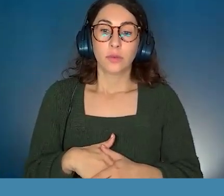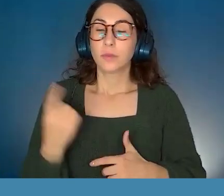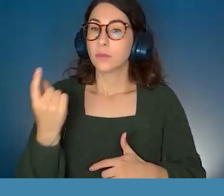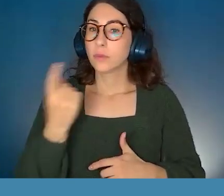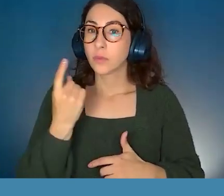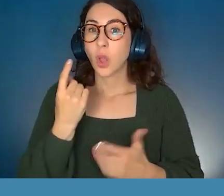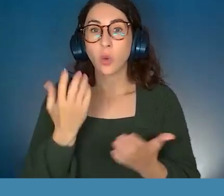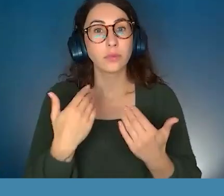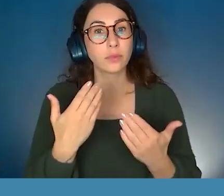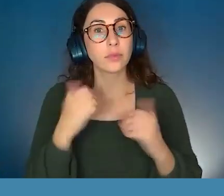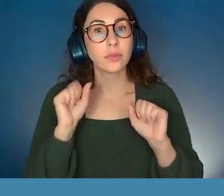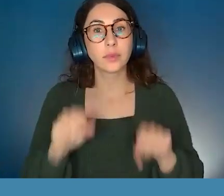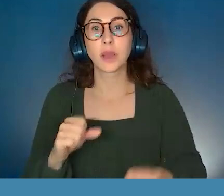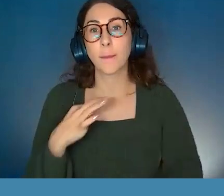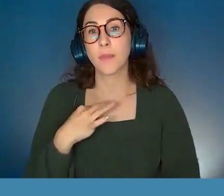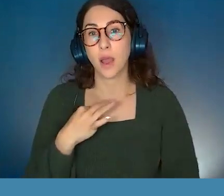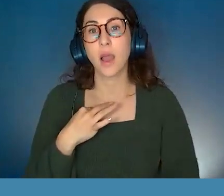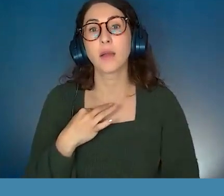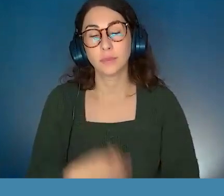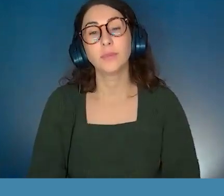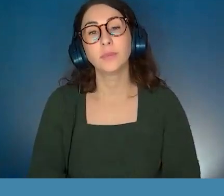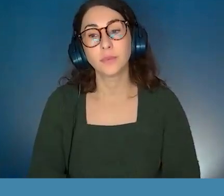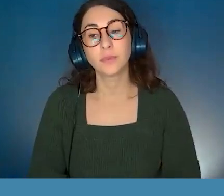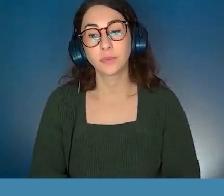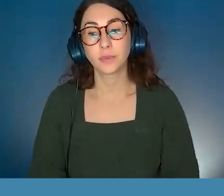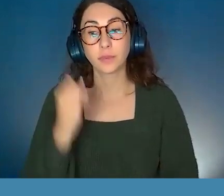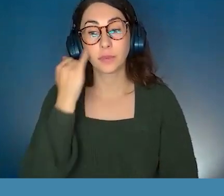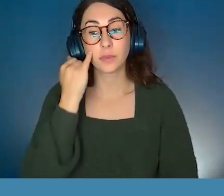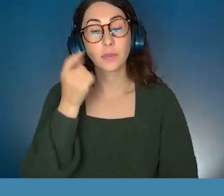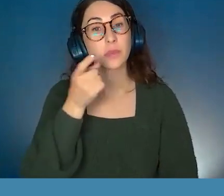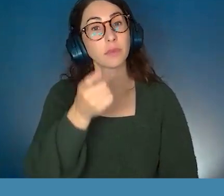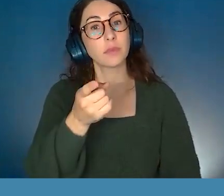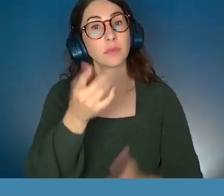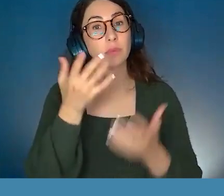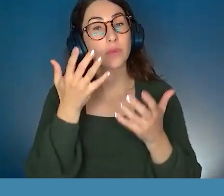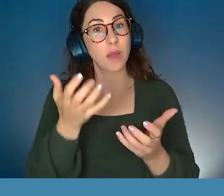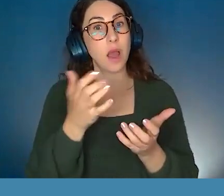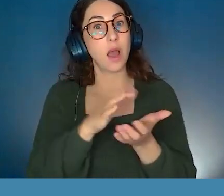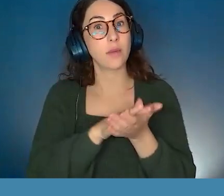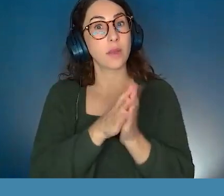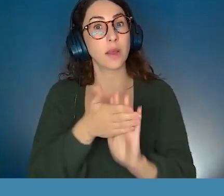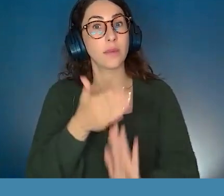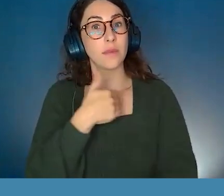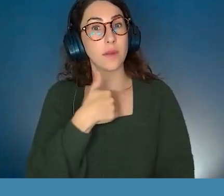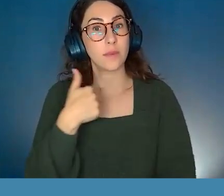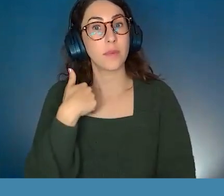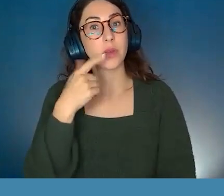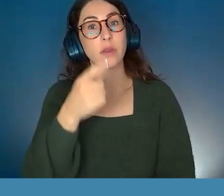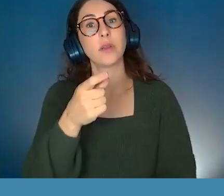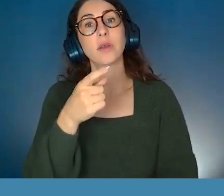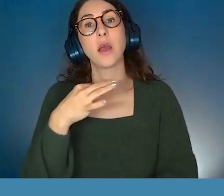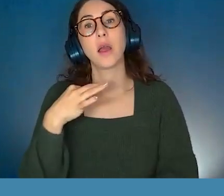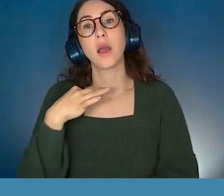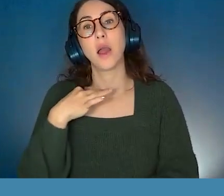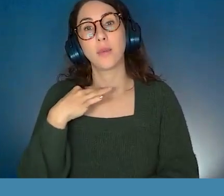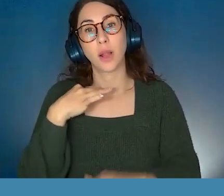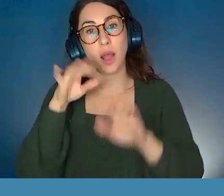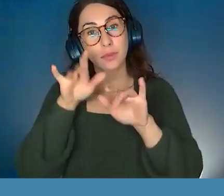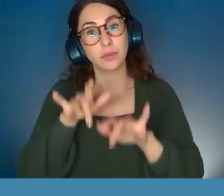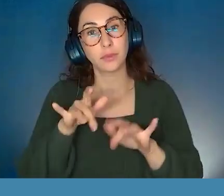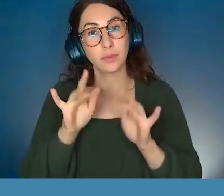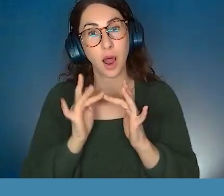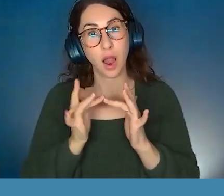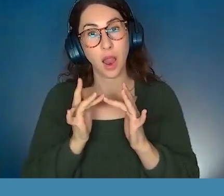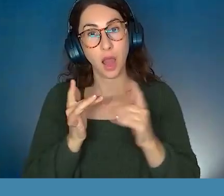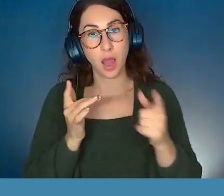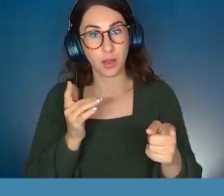accepting applications from PAC. So if you're interested in becoming a member, you can submit an application online at the link there,